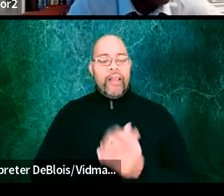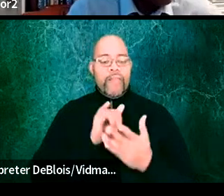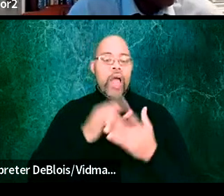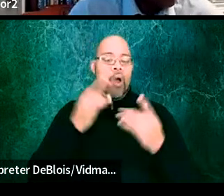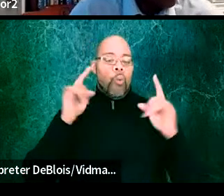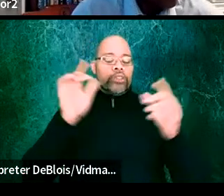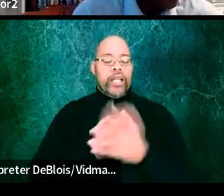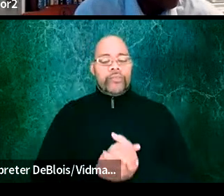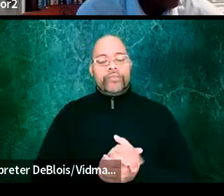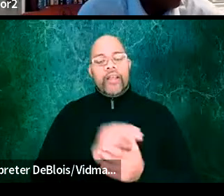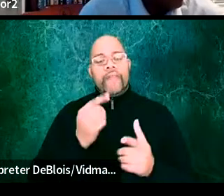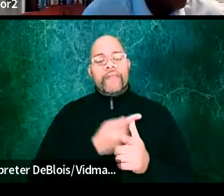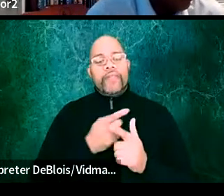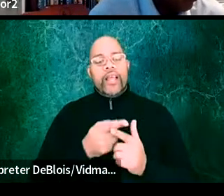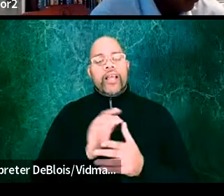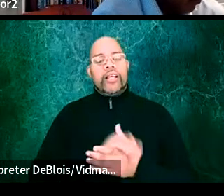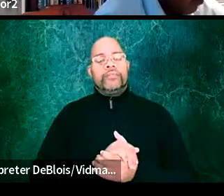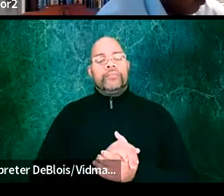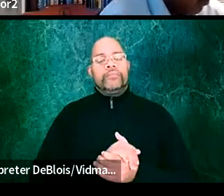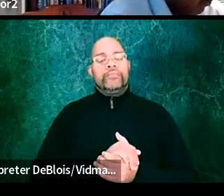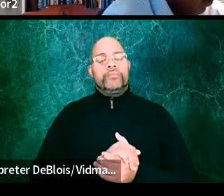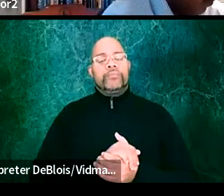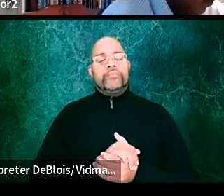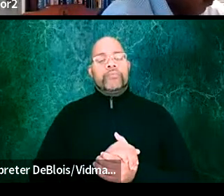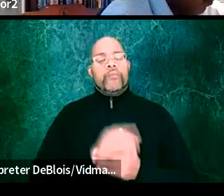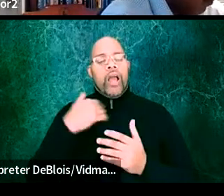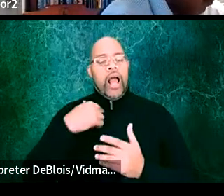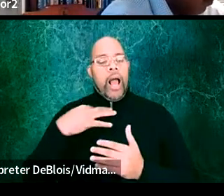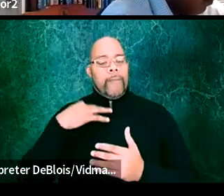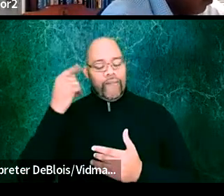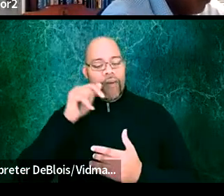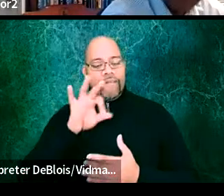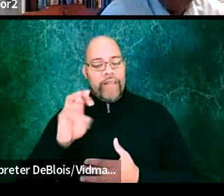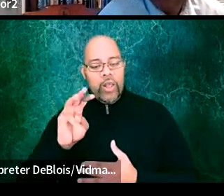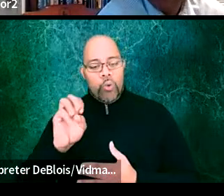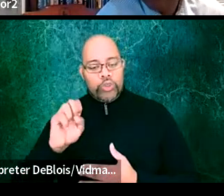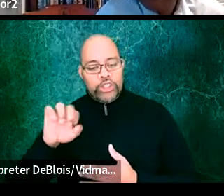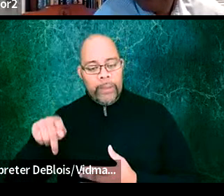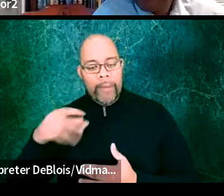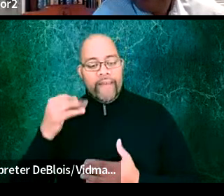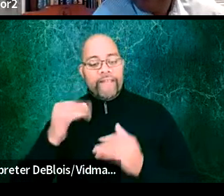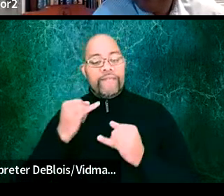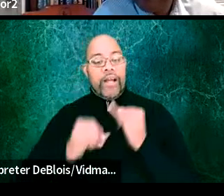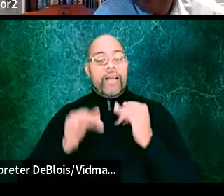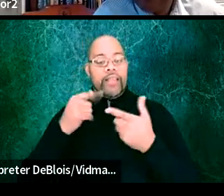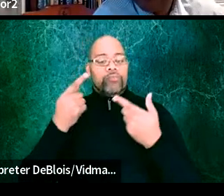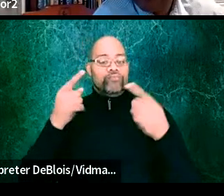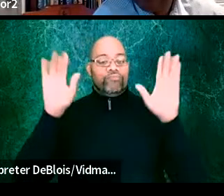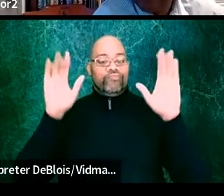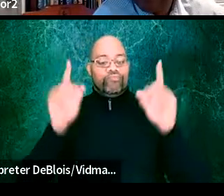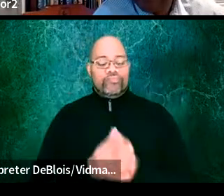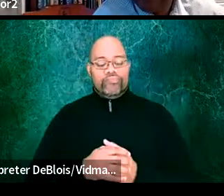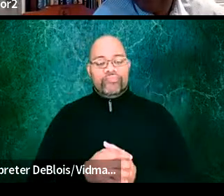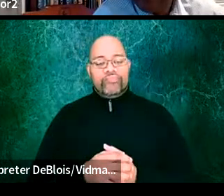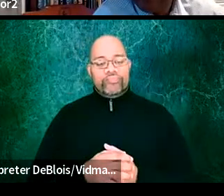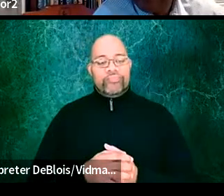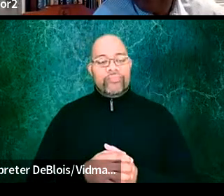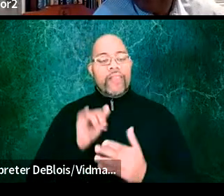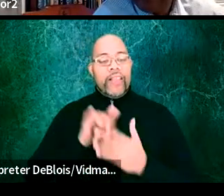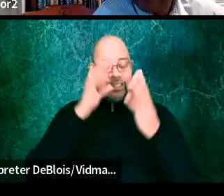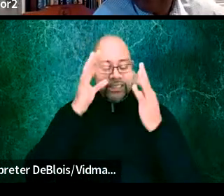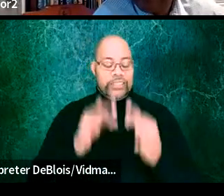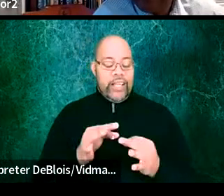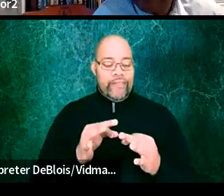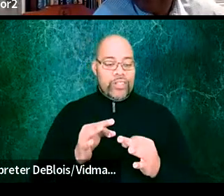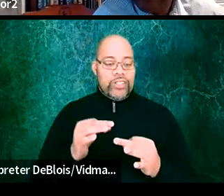out. And then I ended up applying for the fellowship and finding it that way. So it was definitely rough.